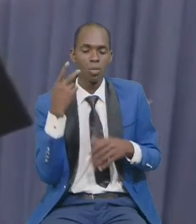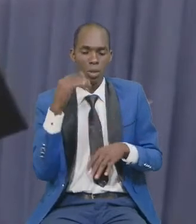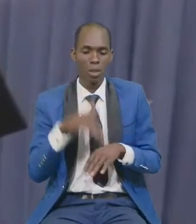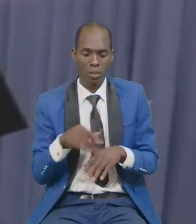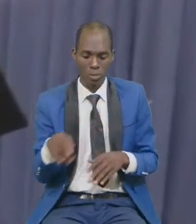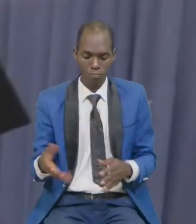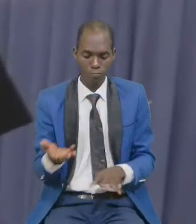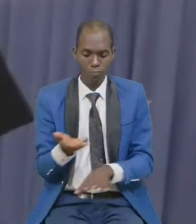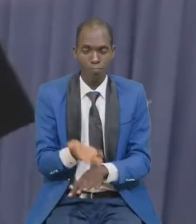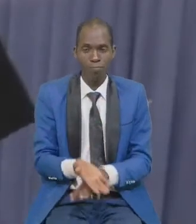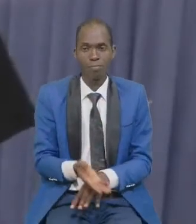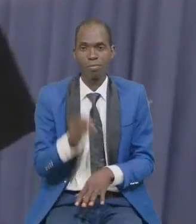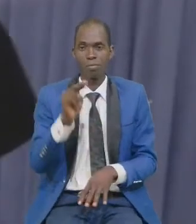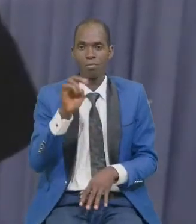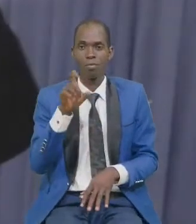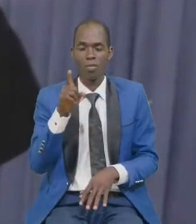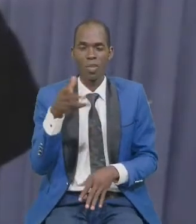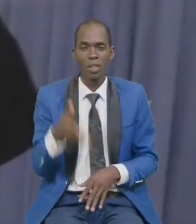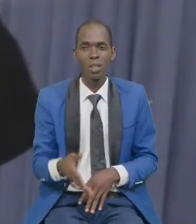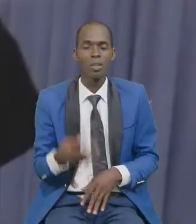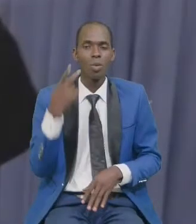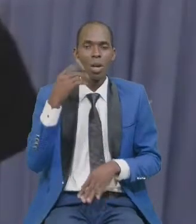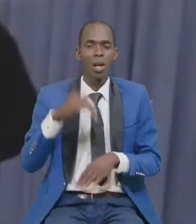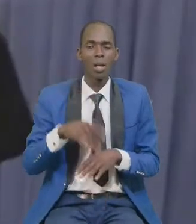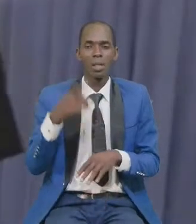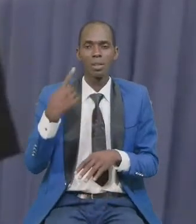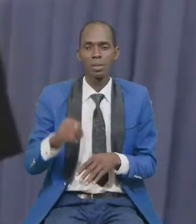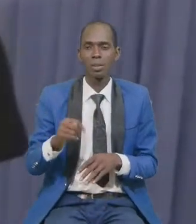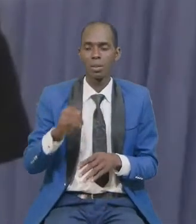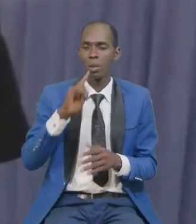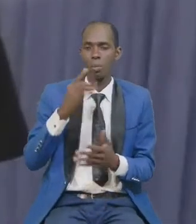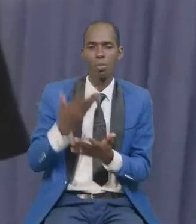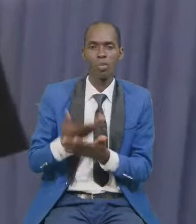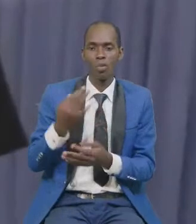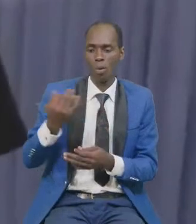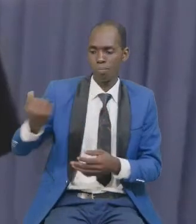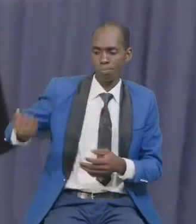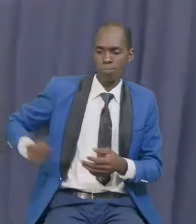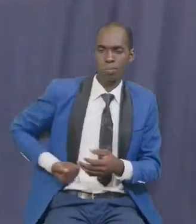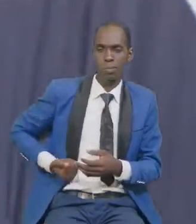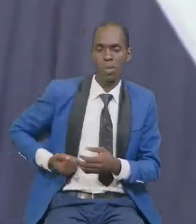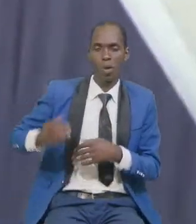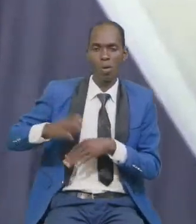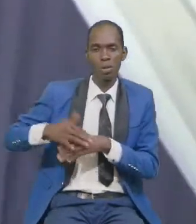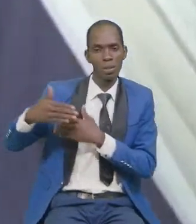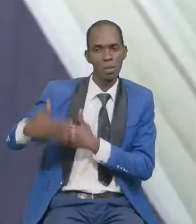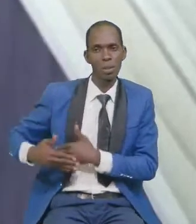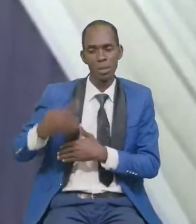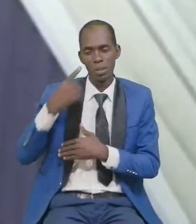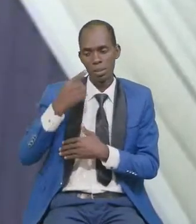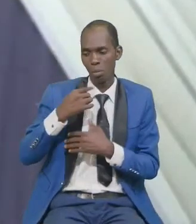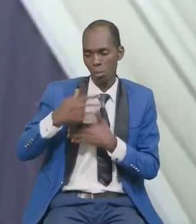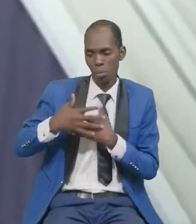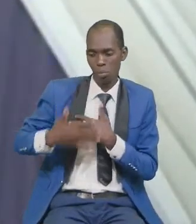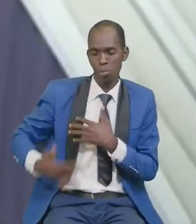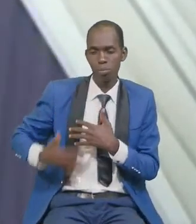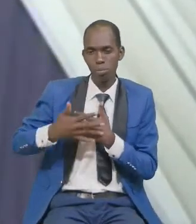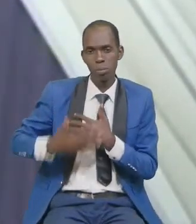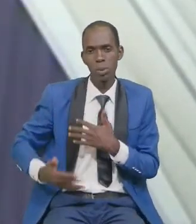feet. Look at the mark of the spear on his side. Look at him bleeding. Here is your father.